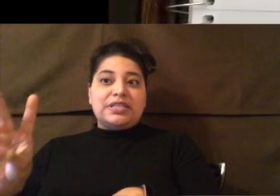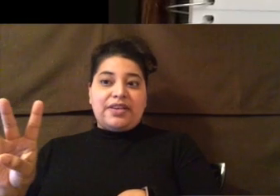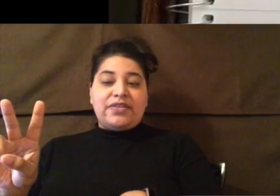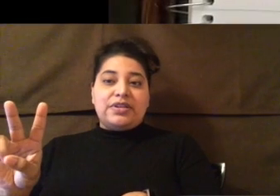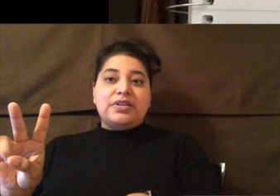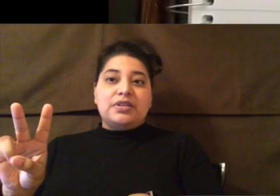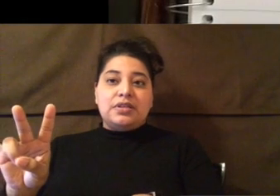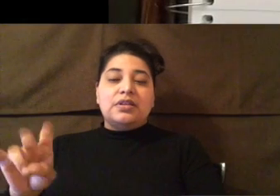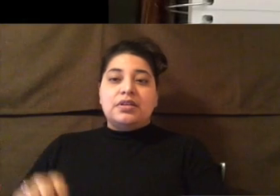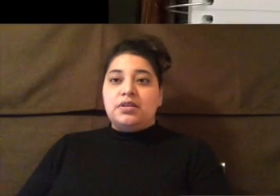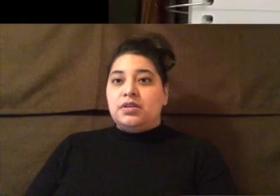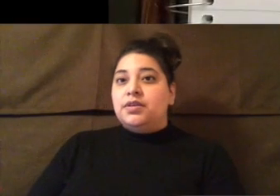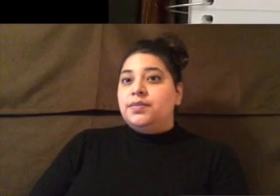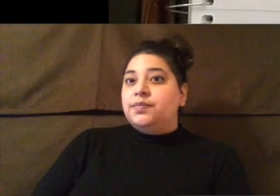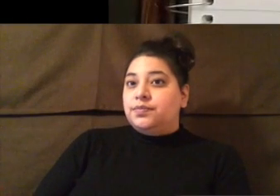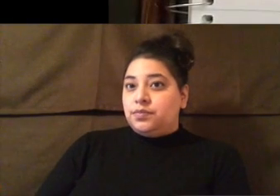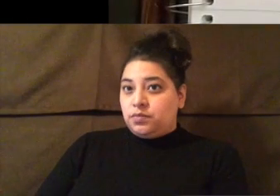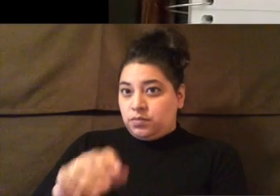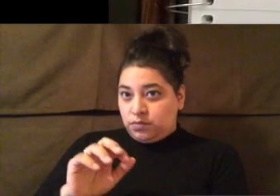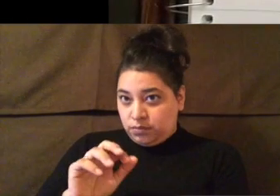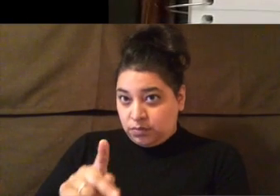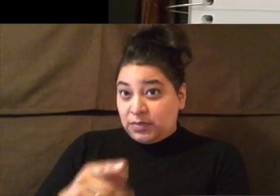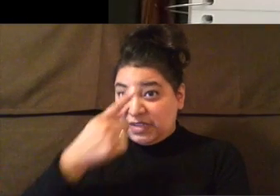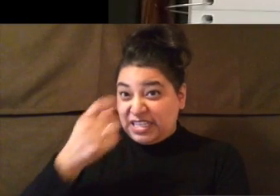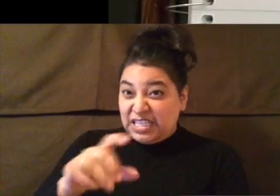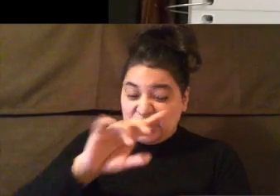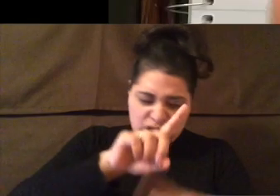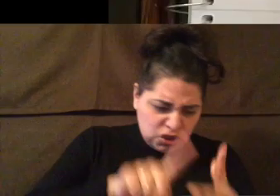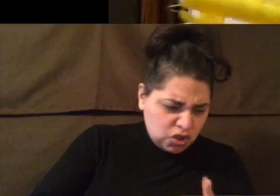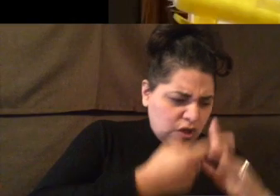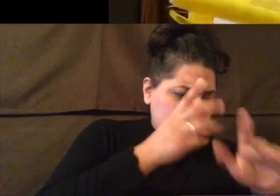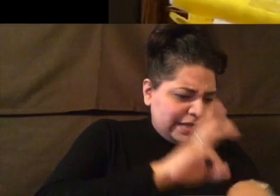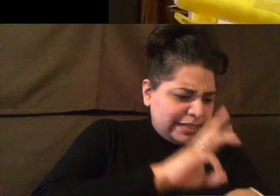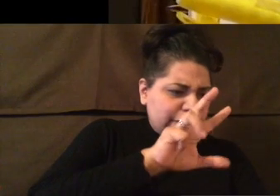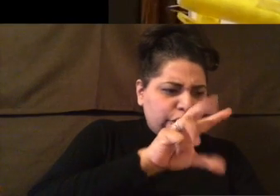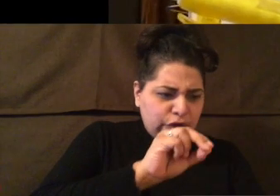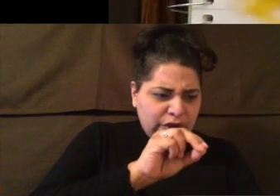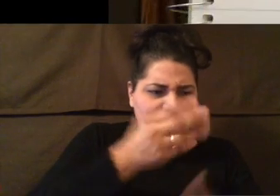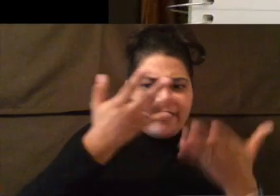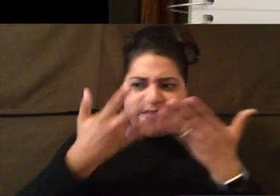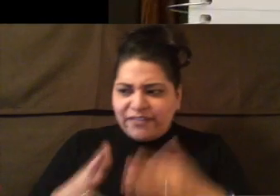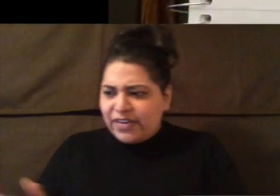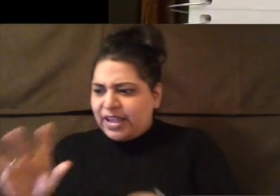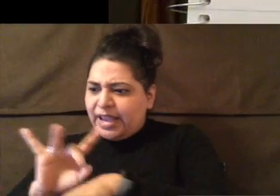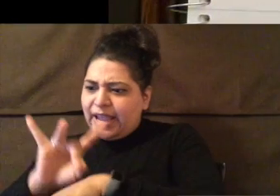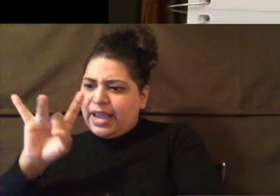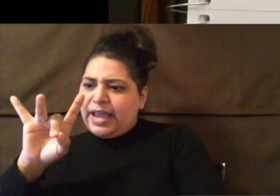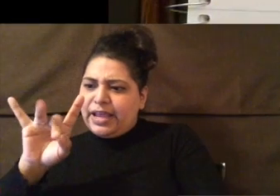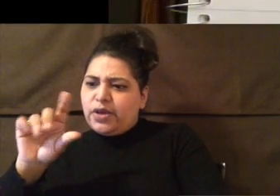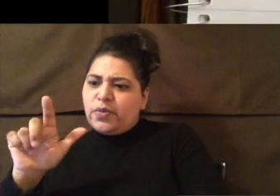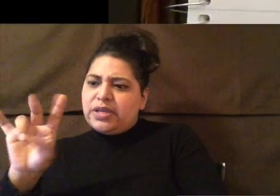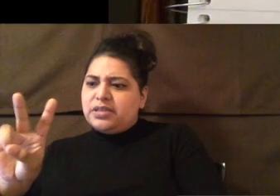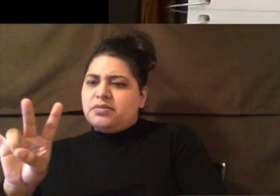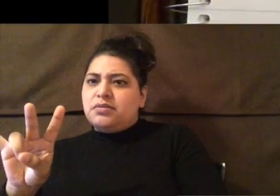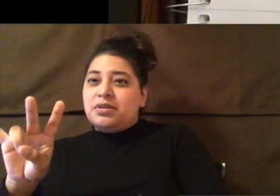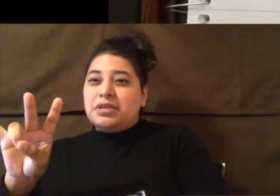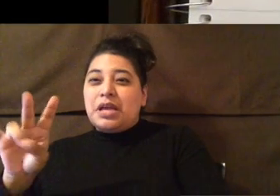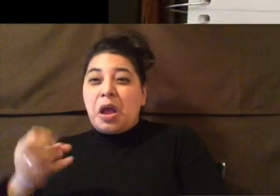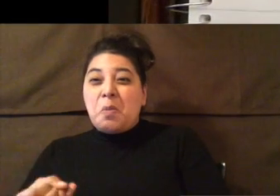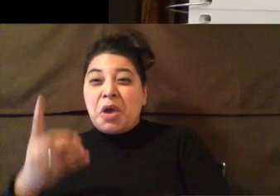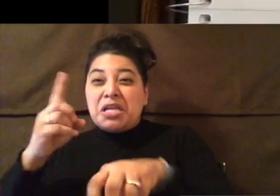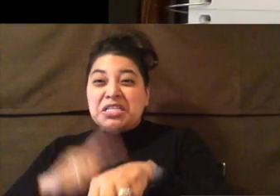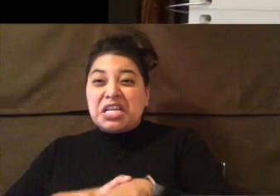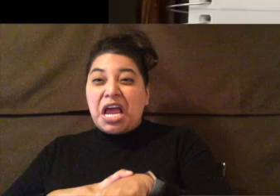of 8:27, okay? Because he started practice at 6:30, he ended practice at